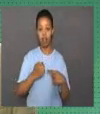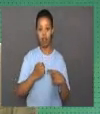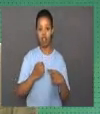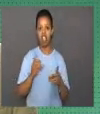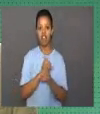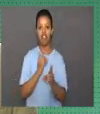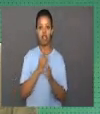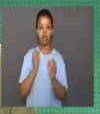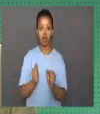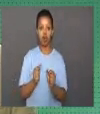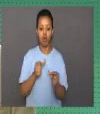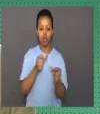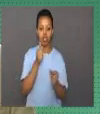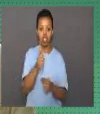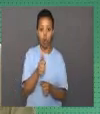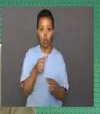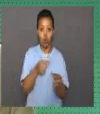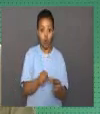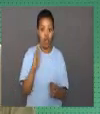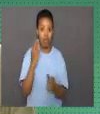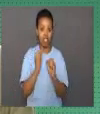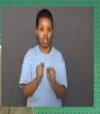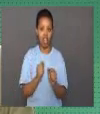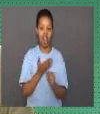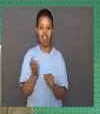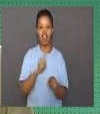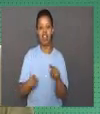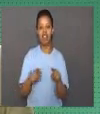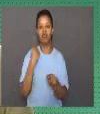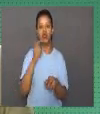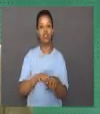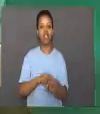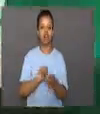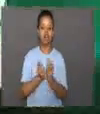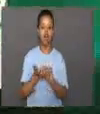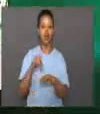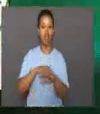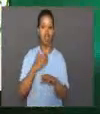appear static, but in fact, they are always changing.